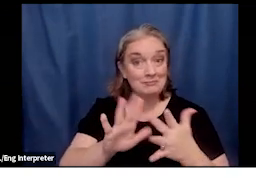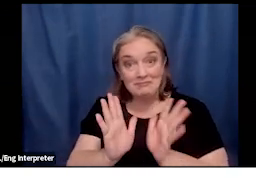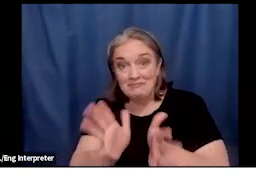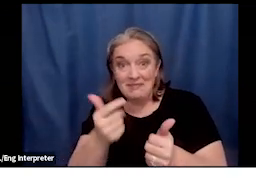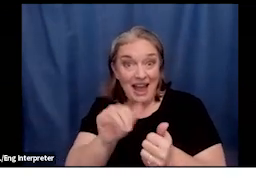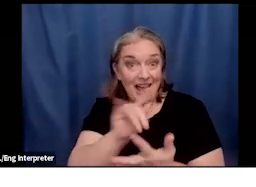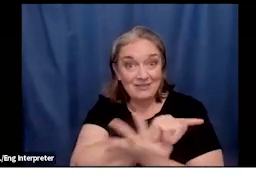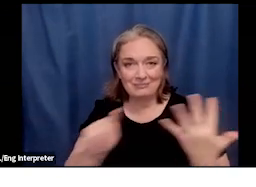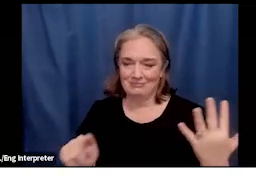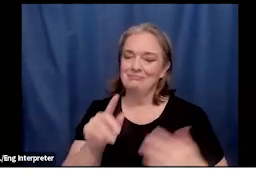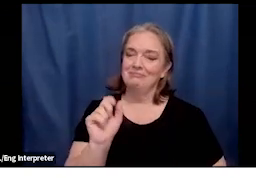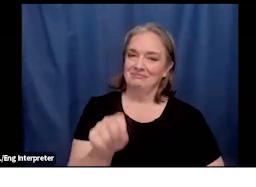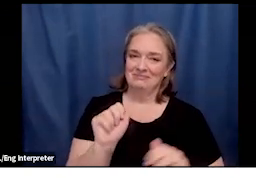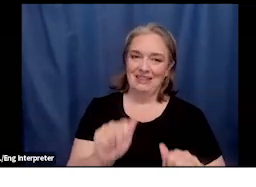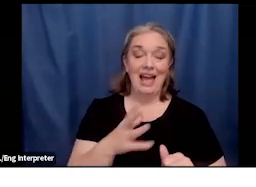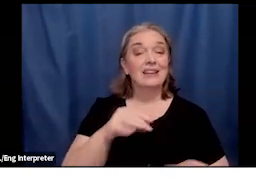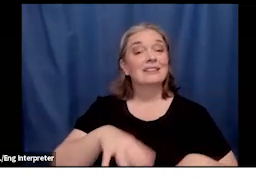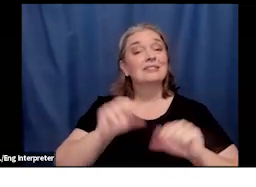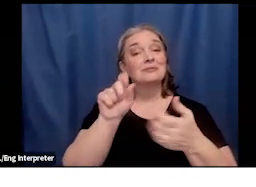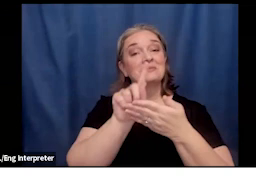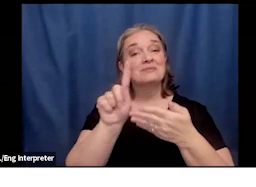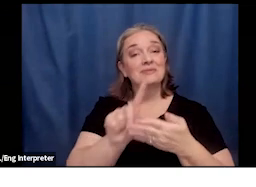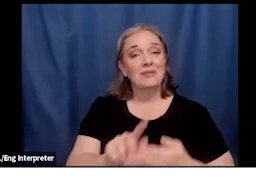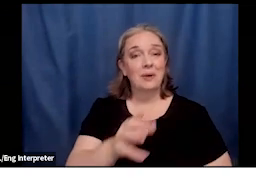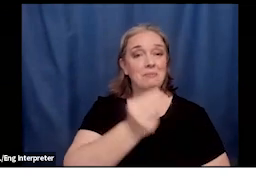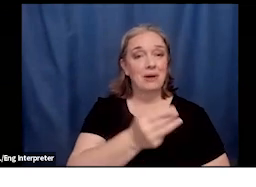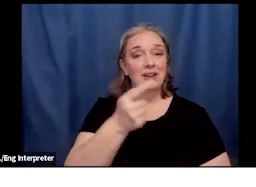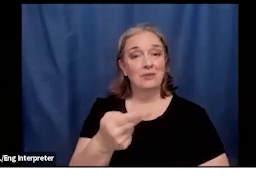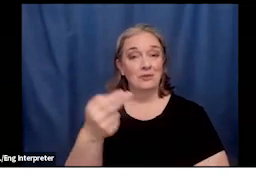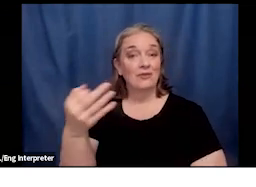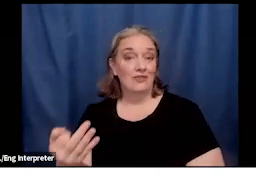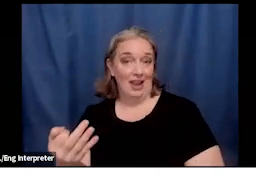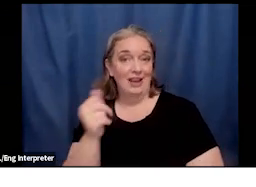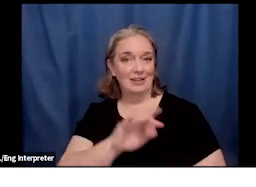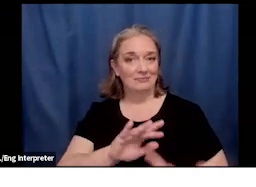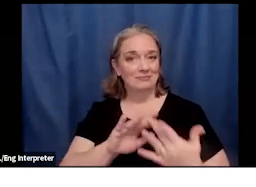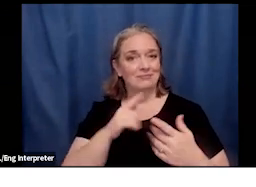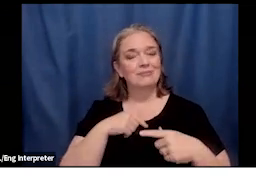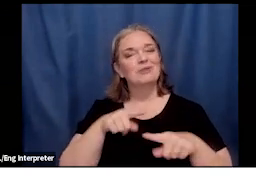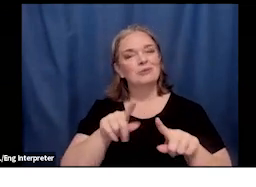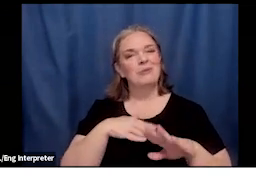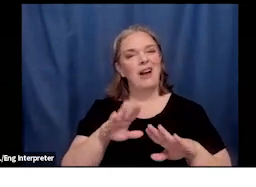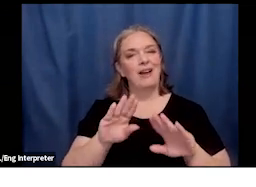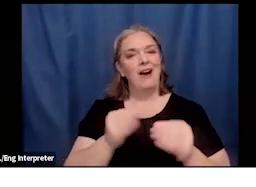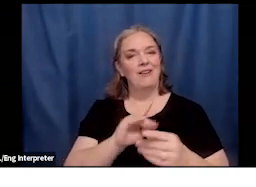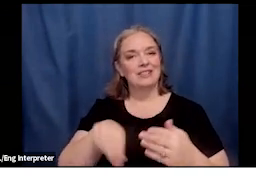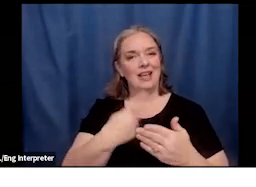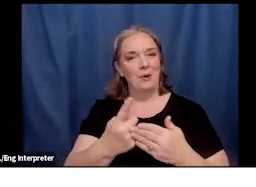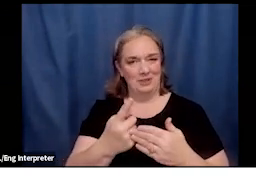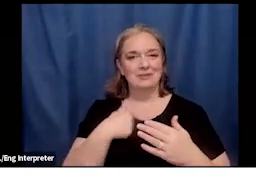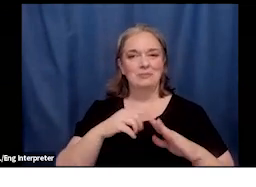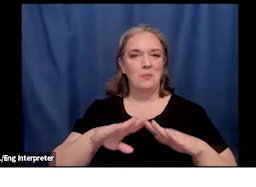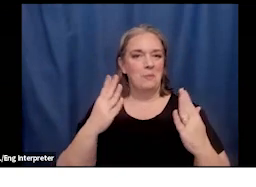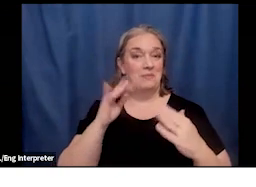I host office hours every week, Monday, Thursdays, and Friday, if you want to connect